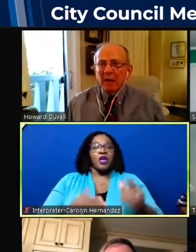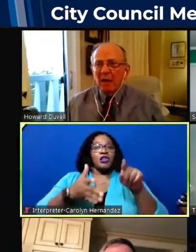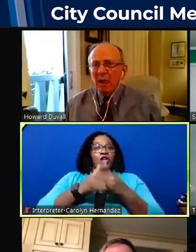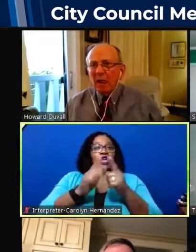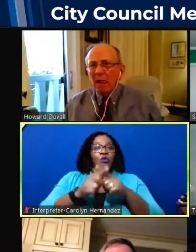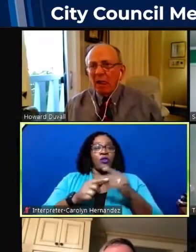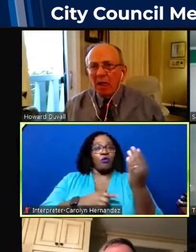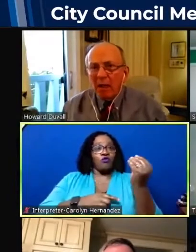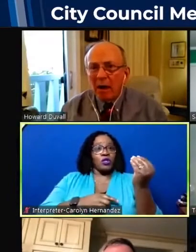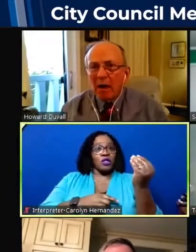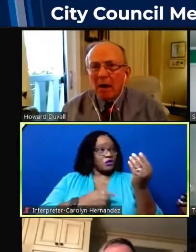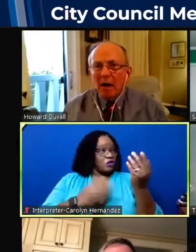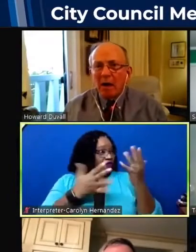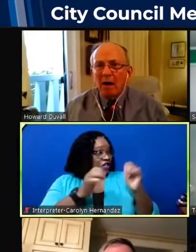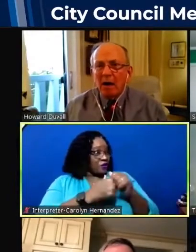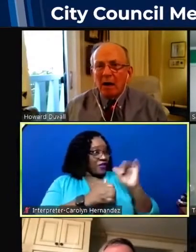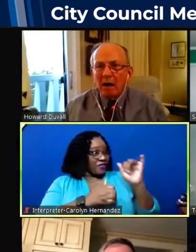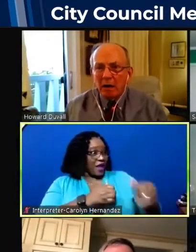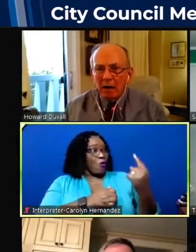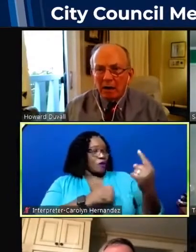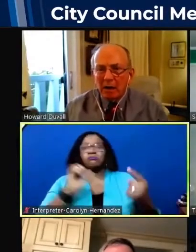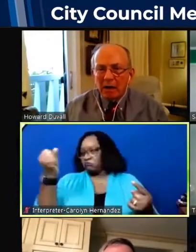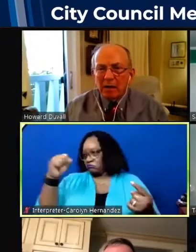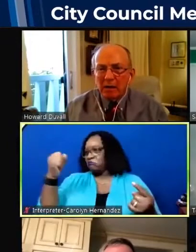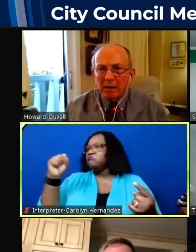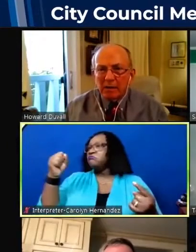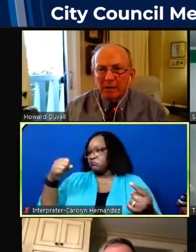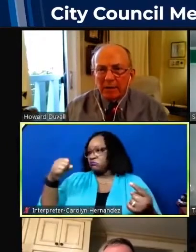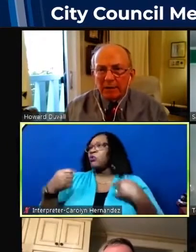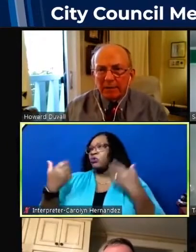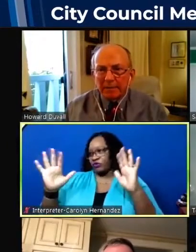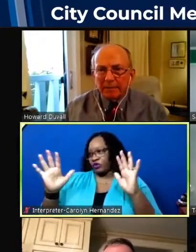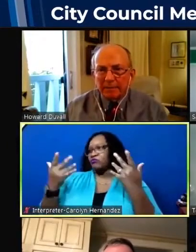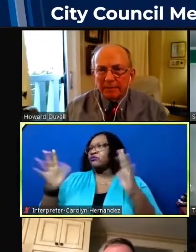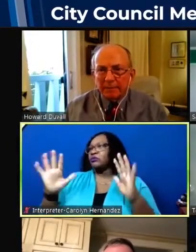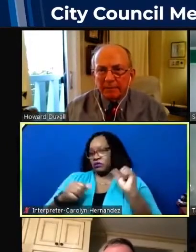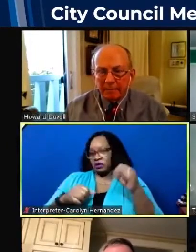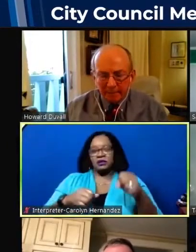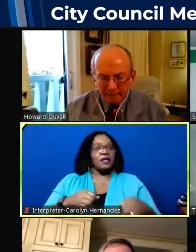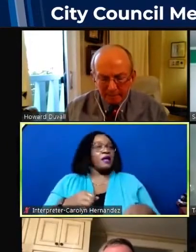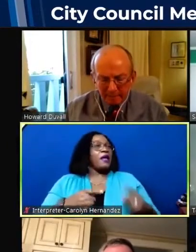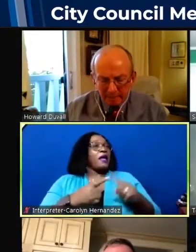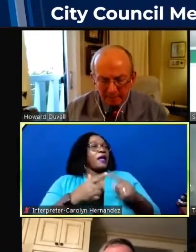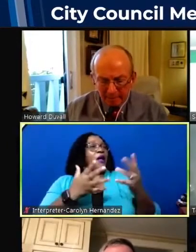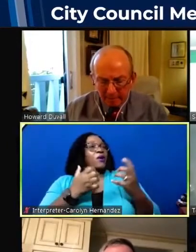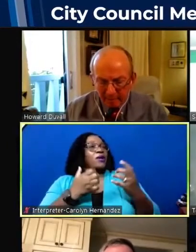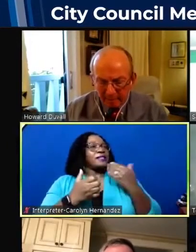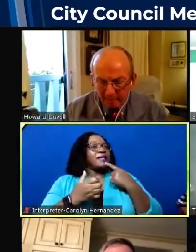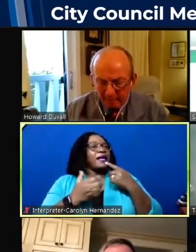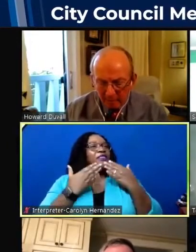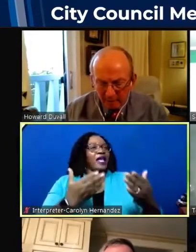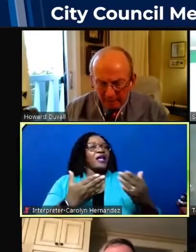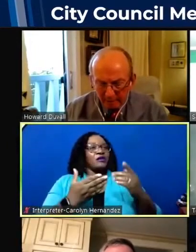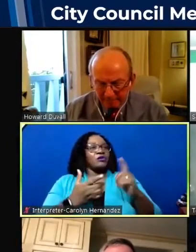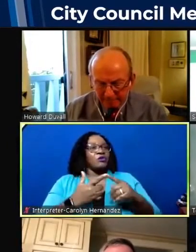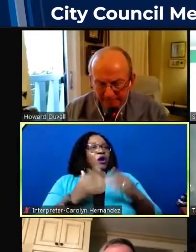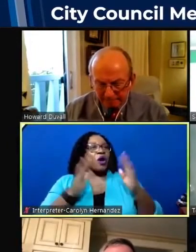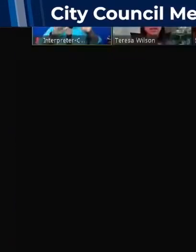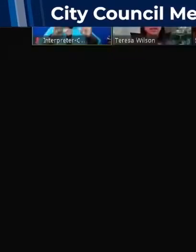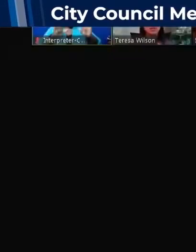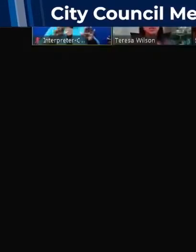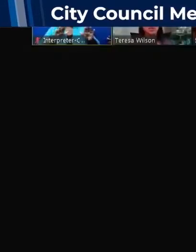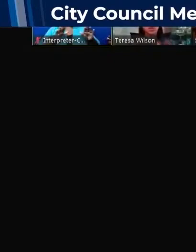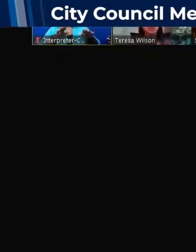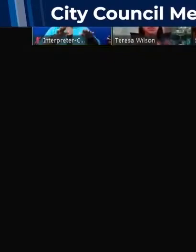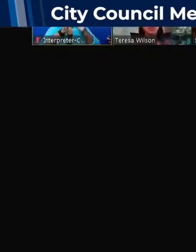are you all done with this item mayor yeah we are we are yes ma'am yes ma'am thank you and i wanted to say thank you too to our wonderful uh